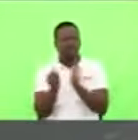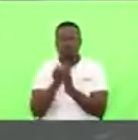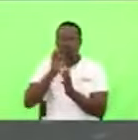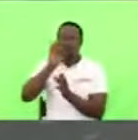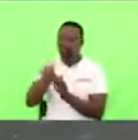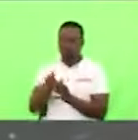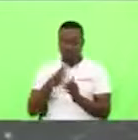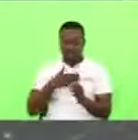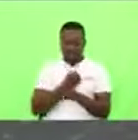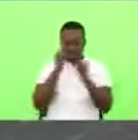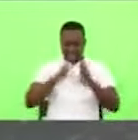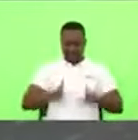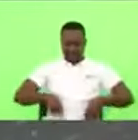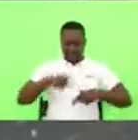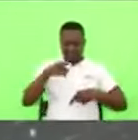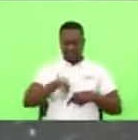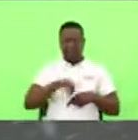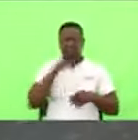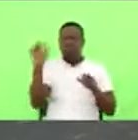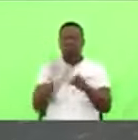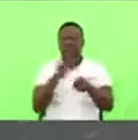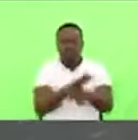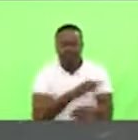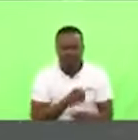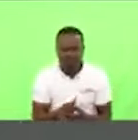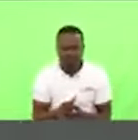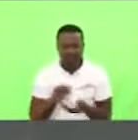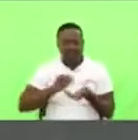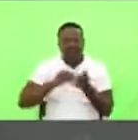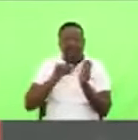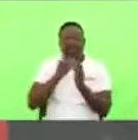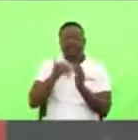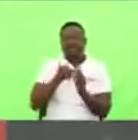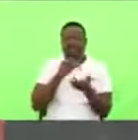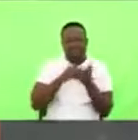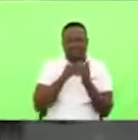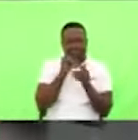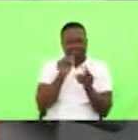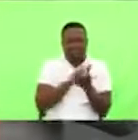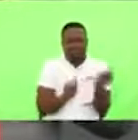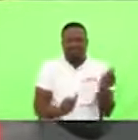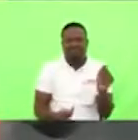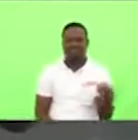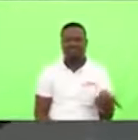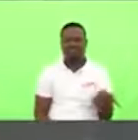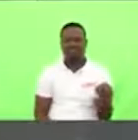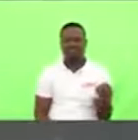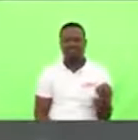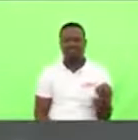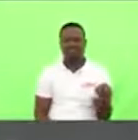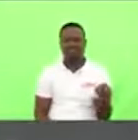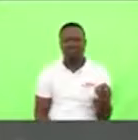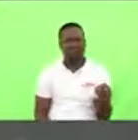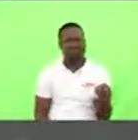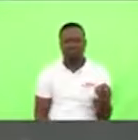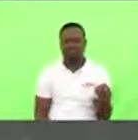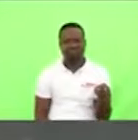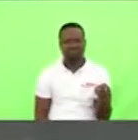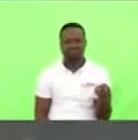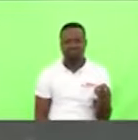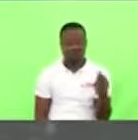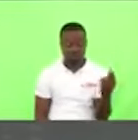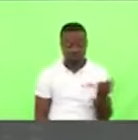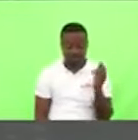my Savior lives is not enough. It is unsustainable. No, that one